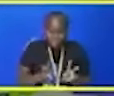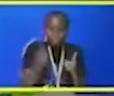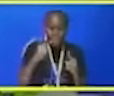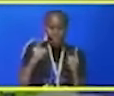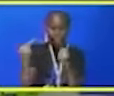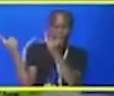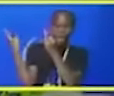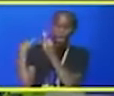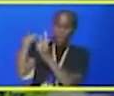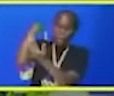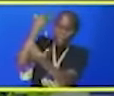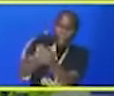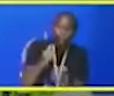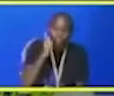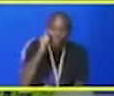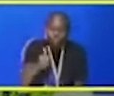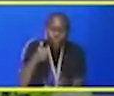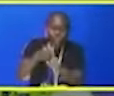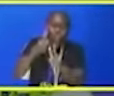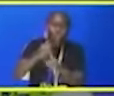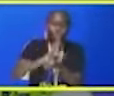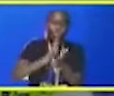prophet, ready to enlarge.